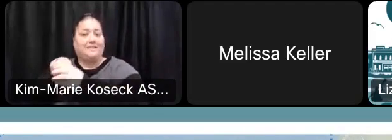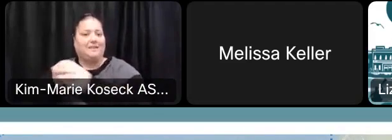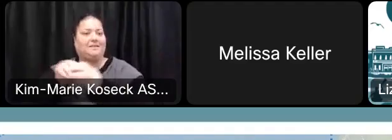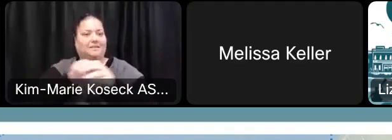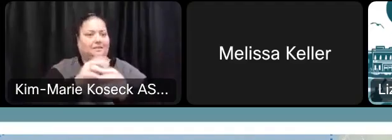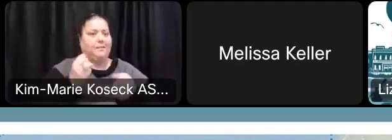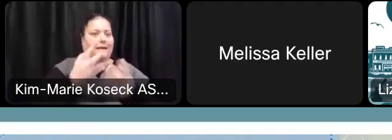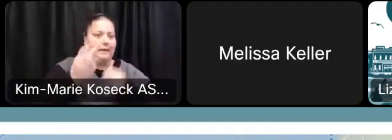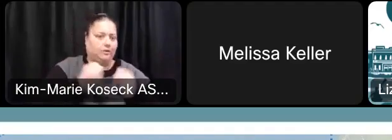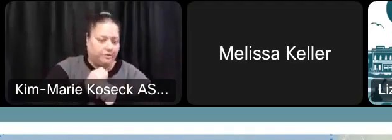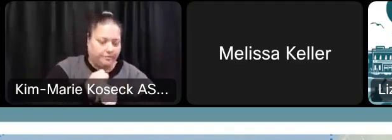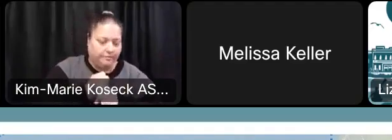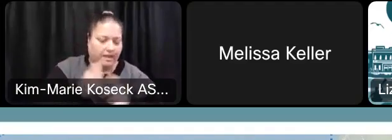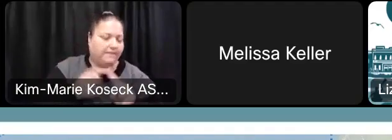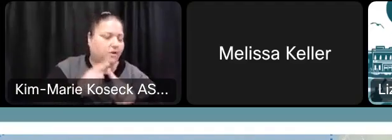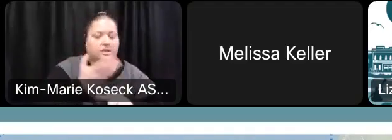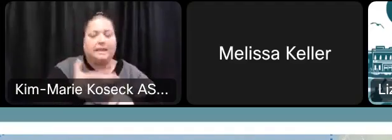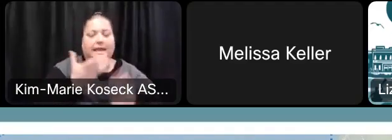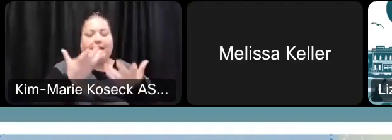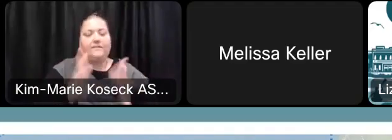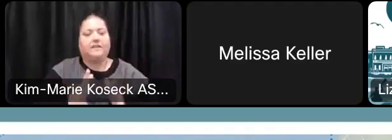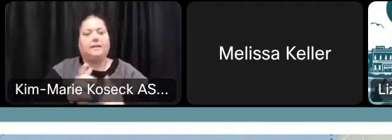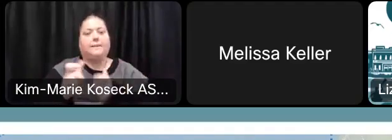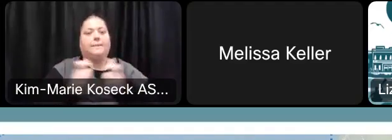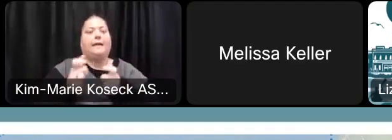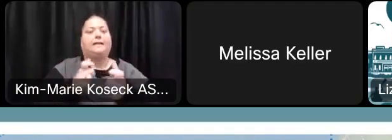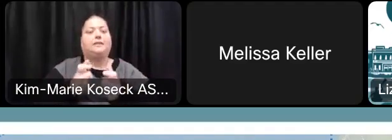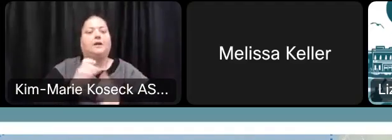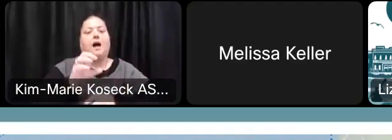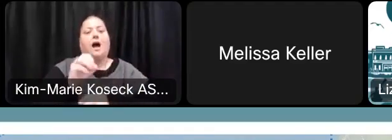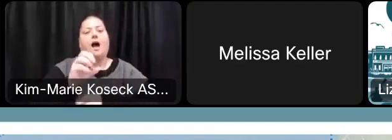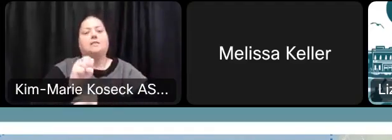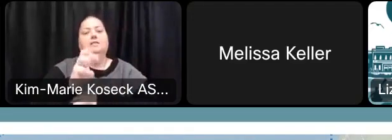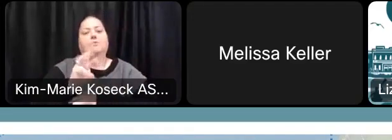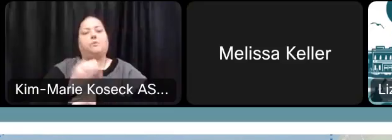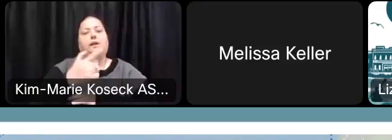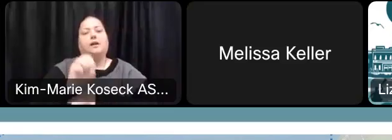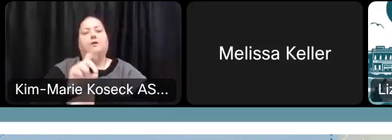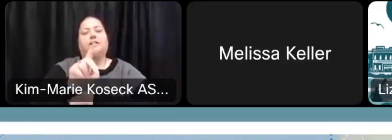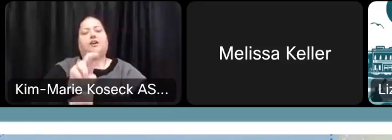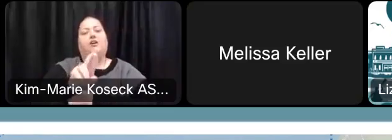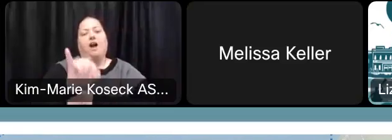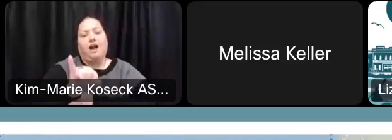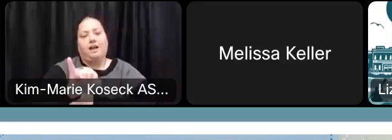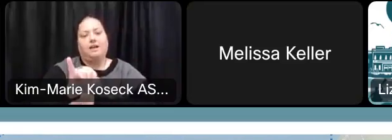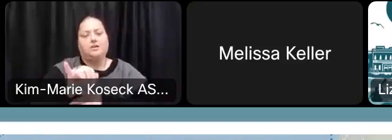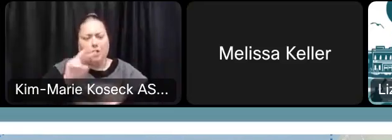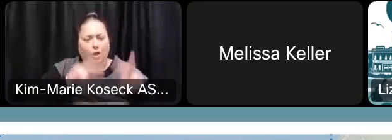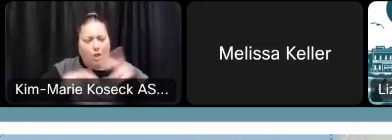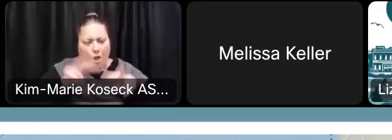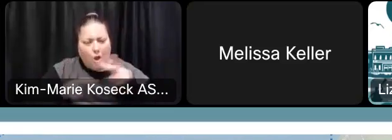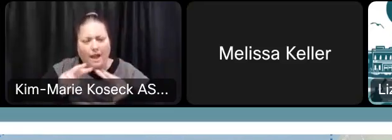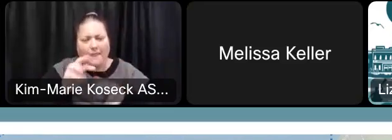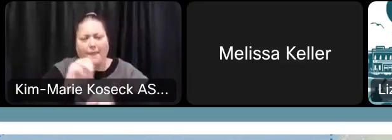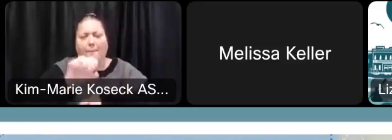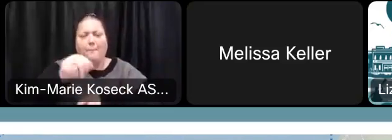The first thing I did when I was assigned to manage the Oswego DRI was to look at a map that showed how